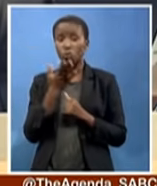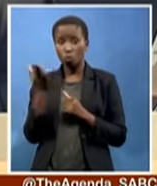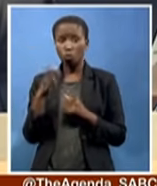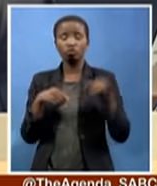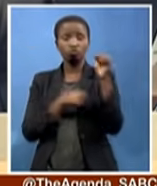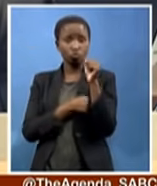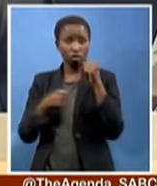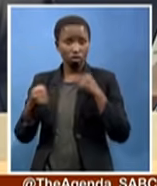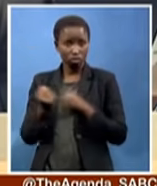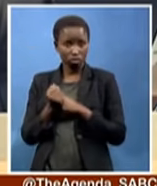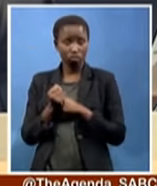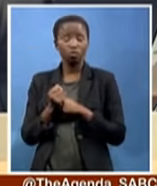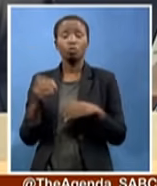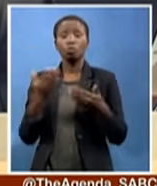matters.